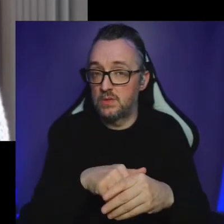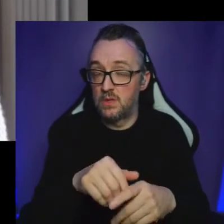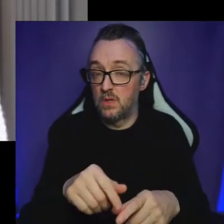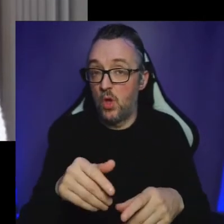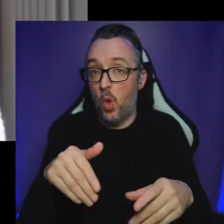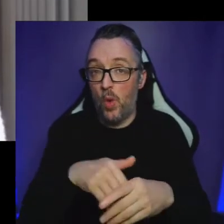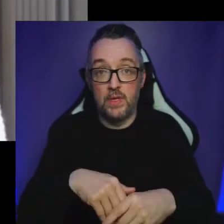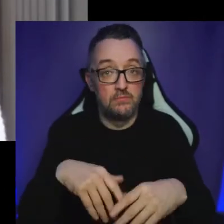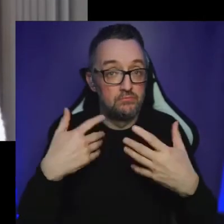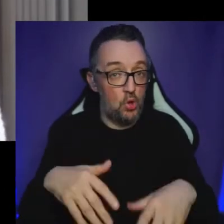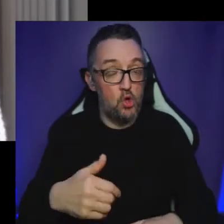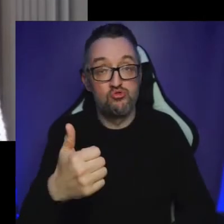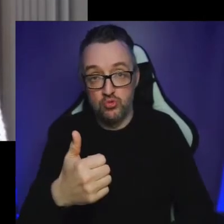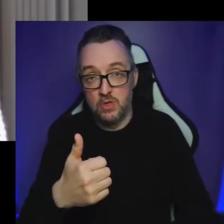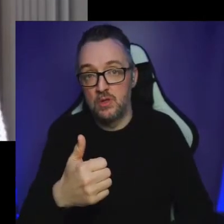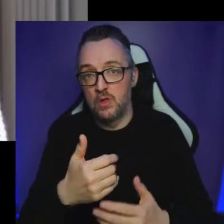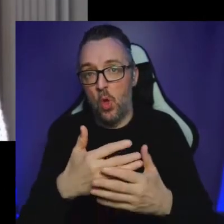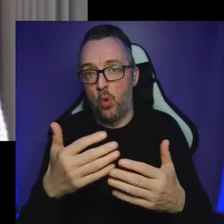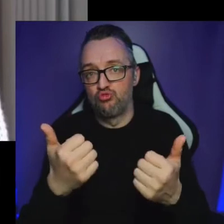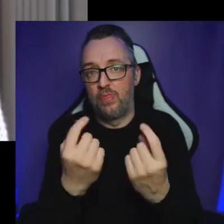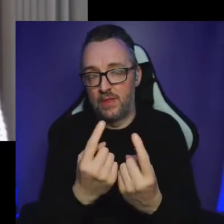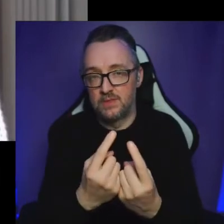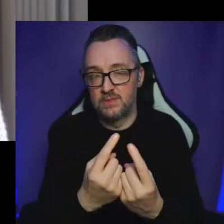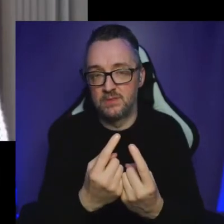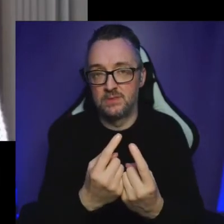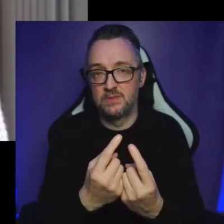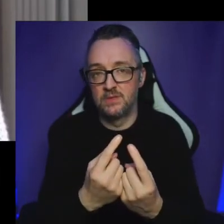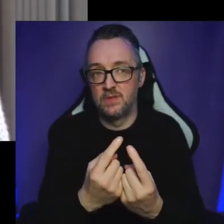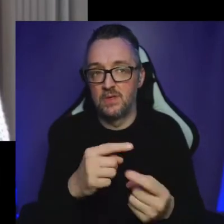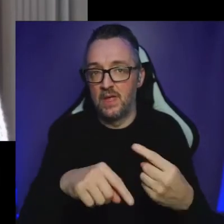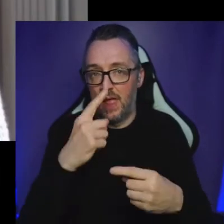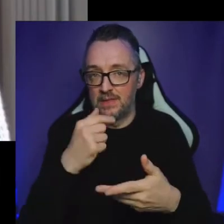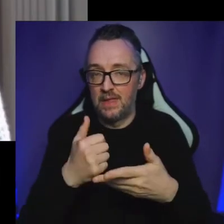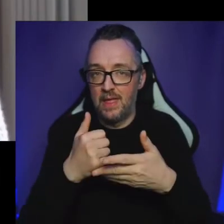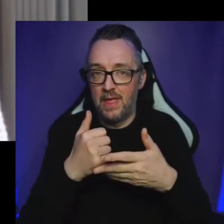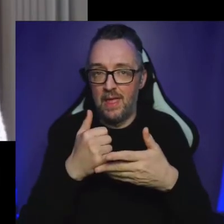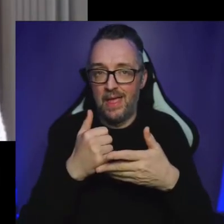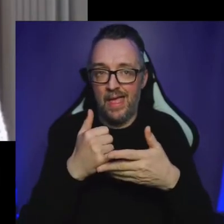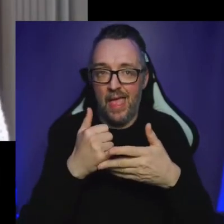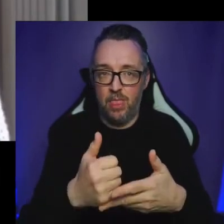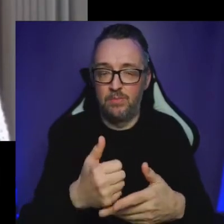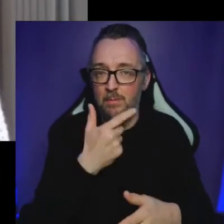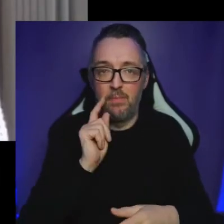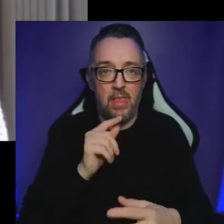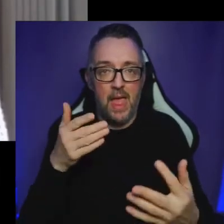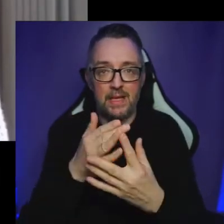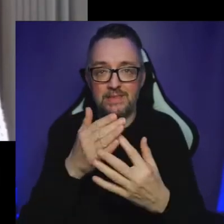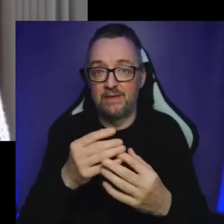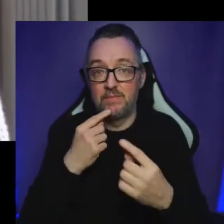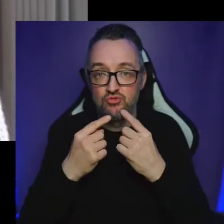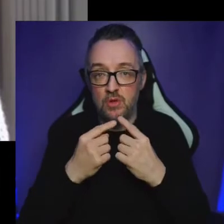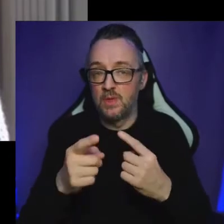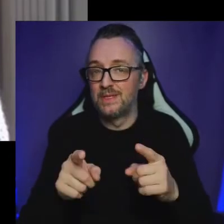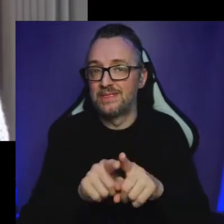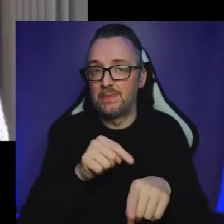There's a lot of good things about video and audio content that can help many people in terms of accessing information, but it also